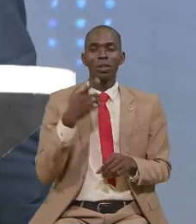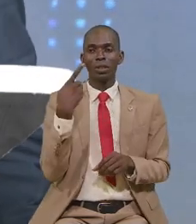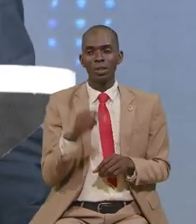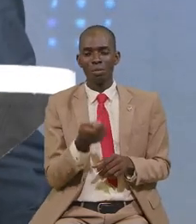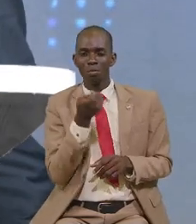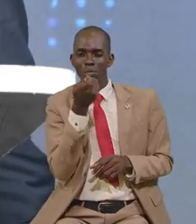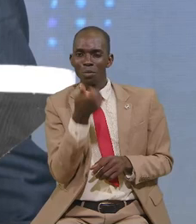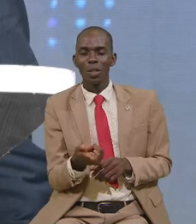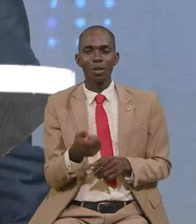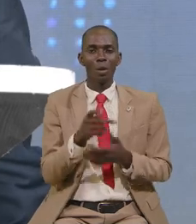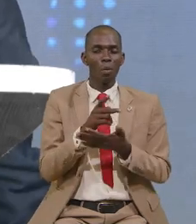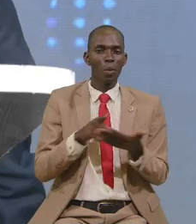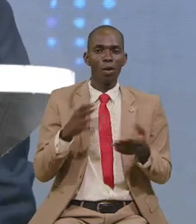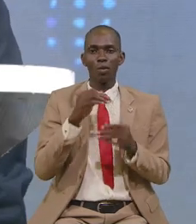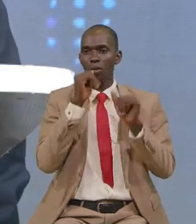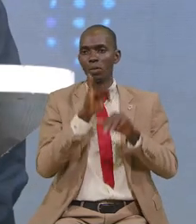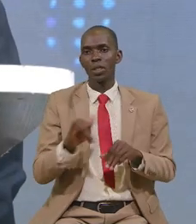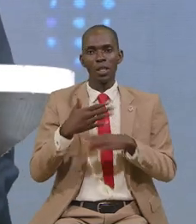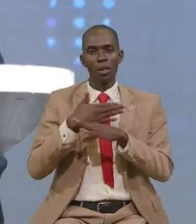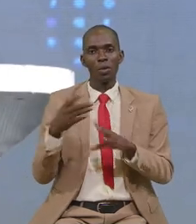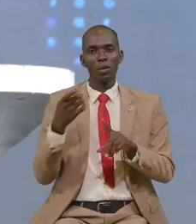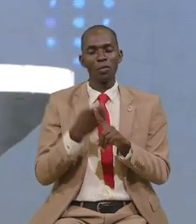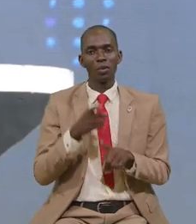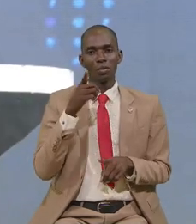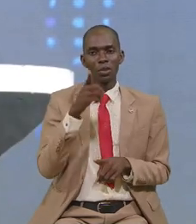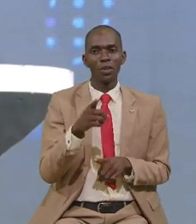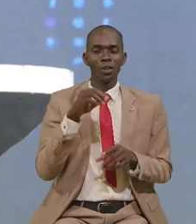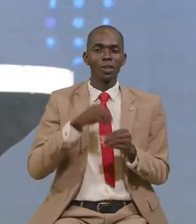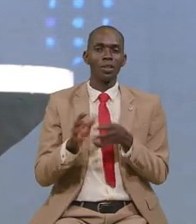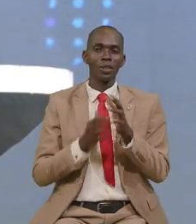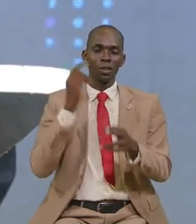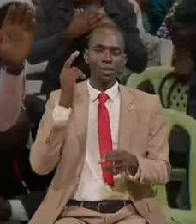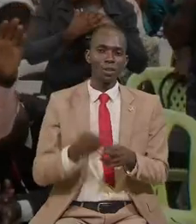part of your blessing away from you in